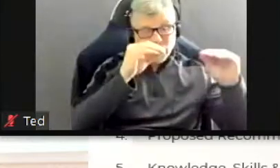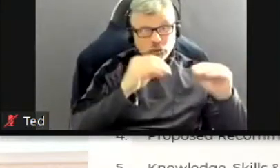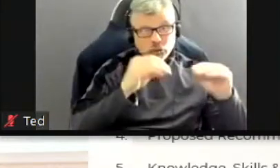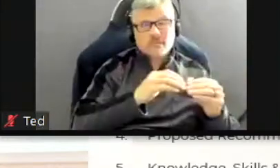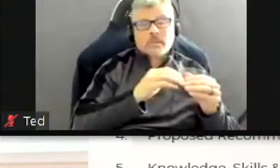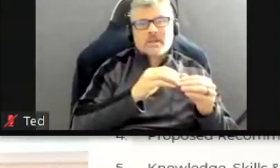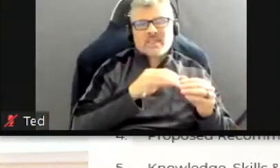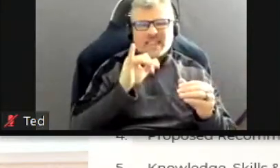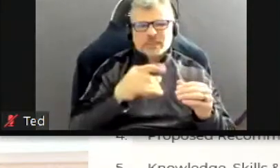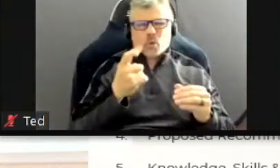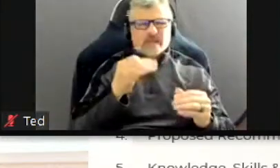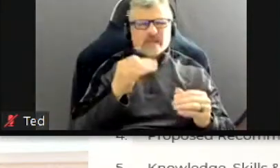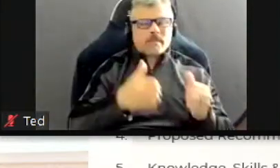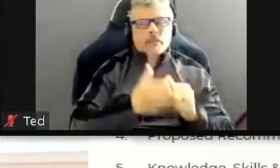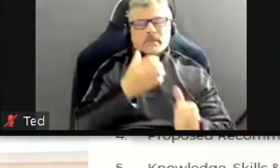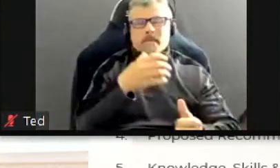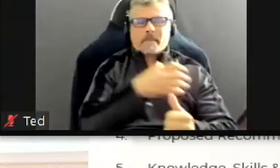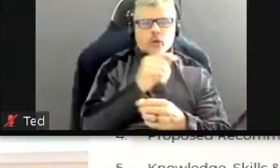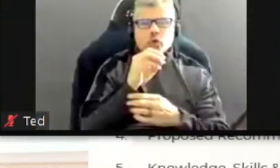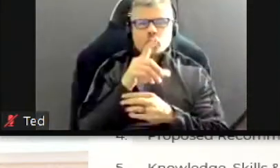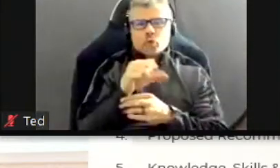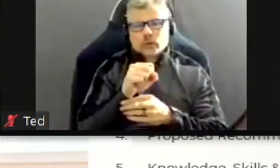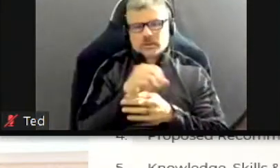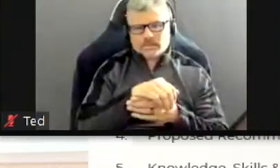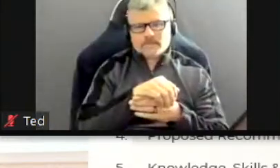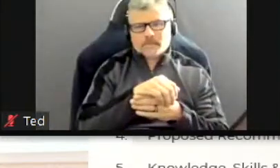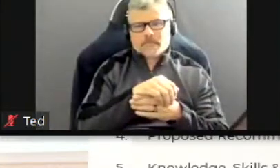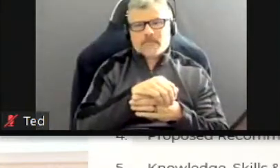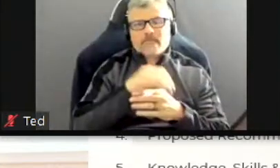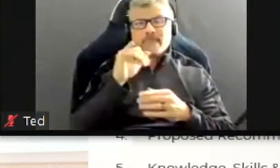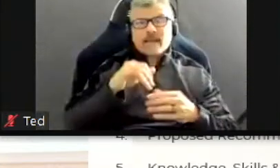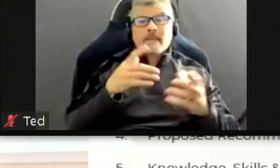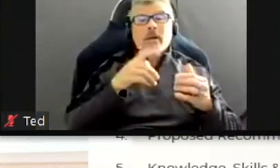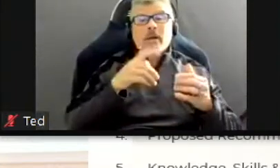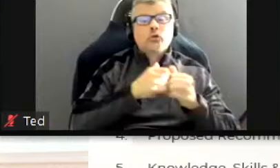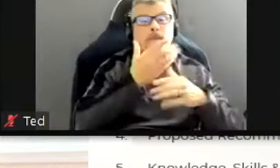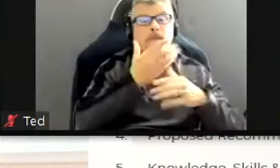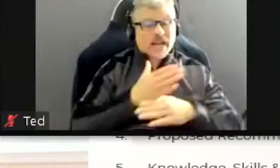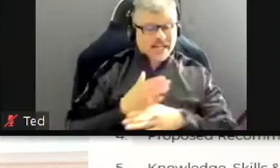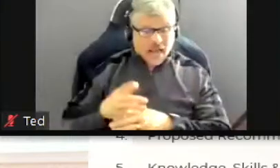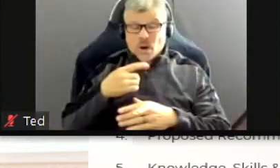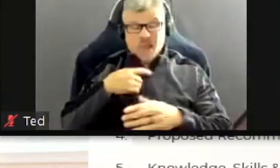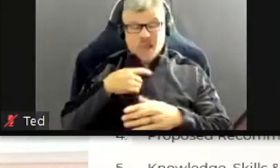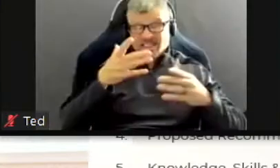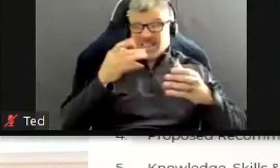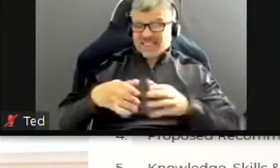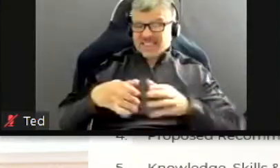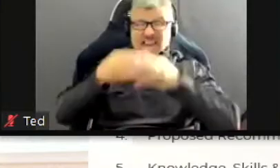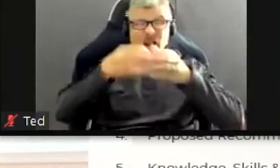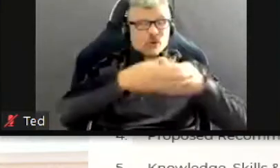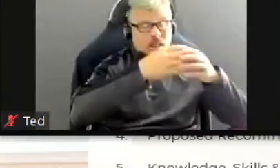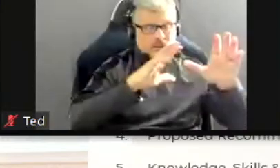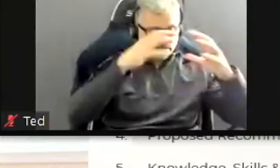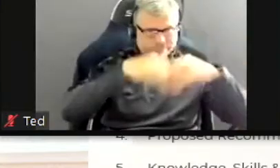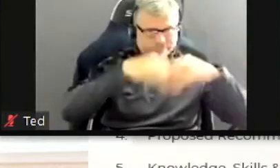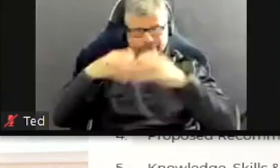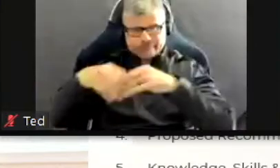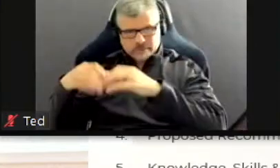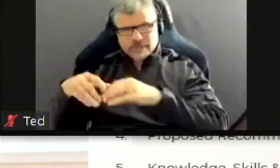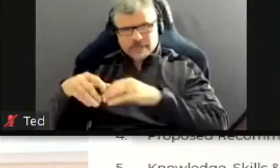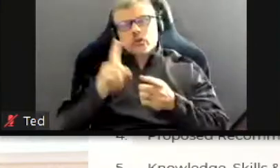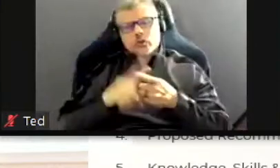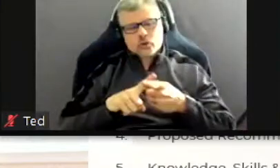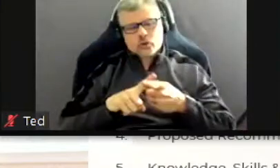powerful tools in our shed to break down general and special education silos and provide true high quality